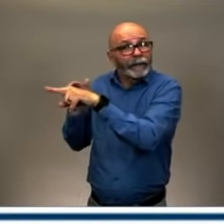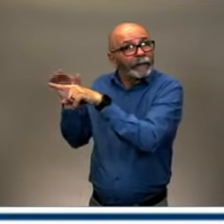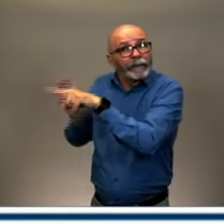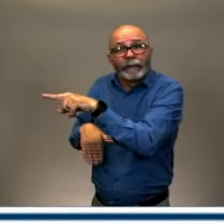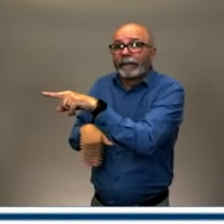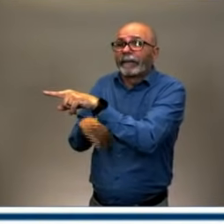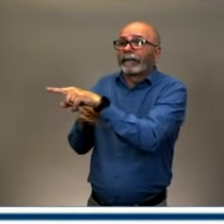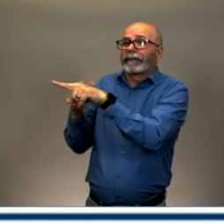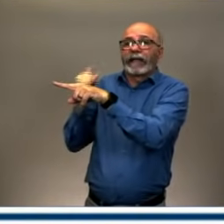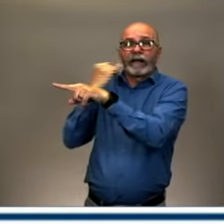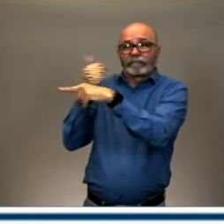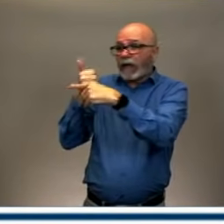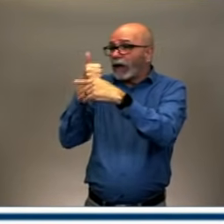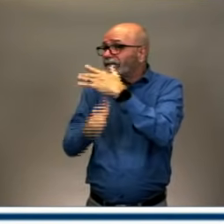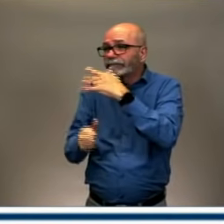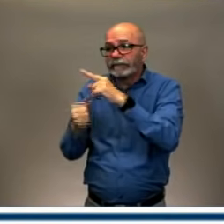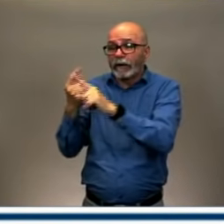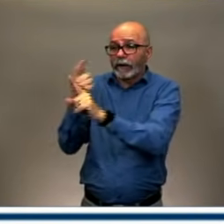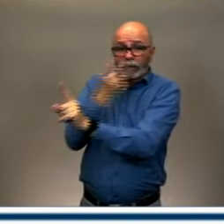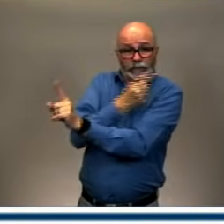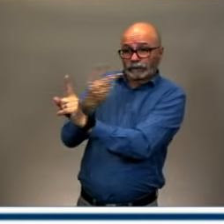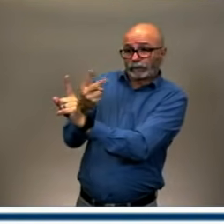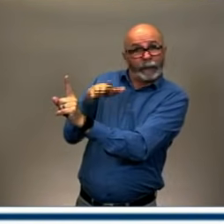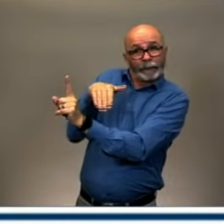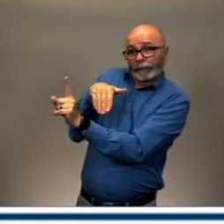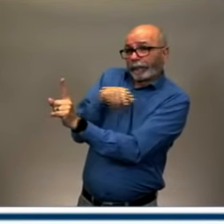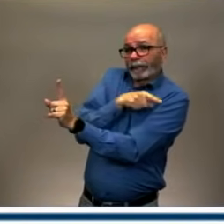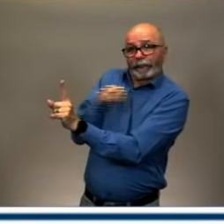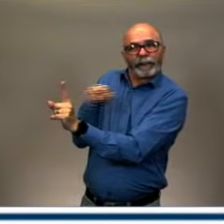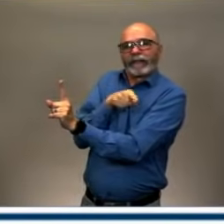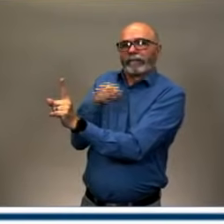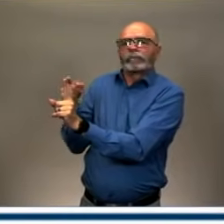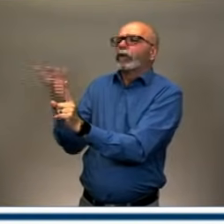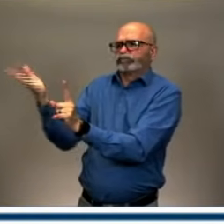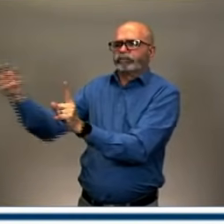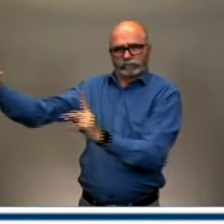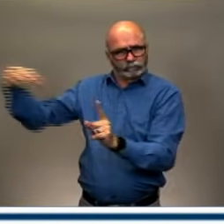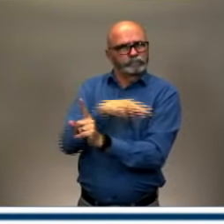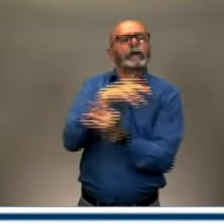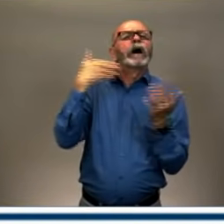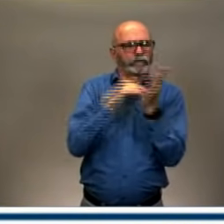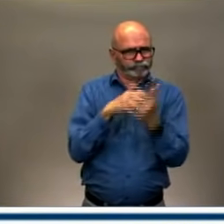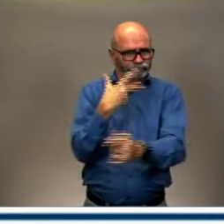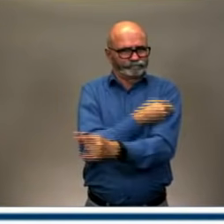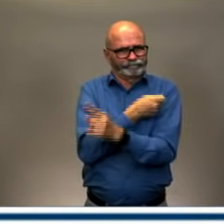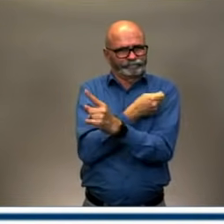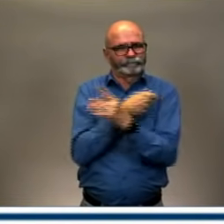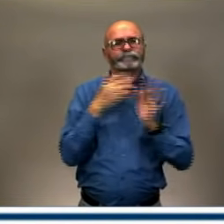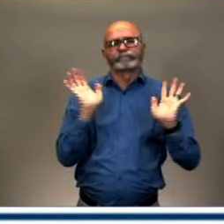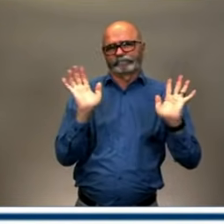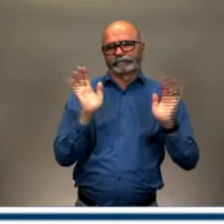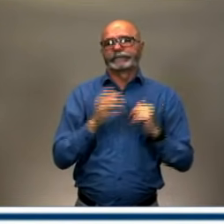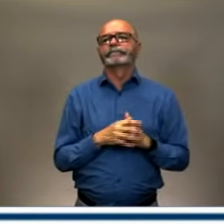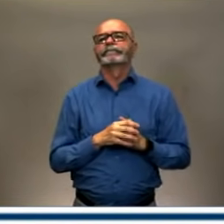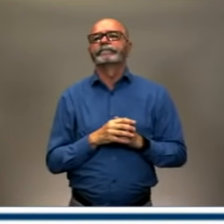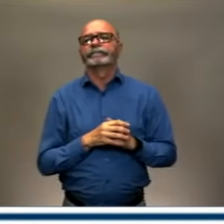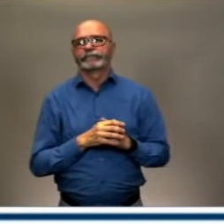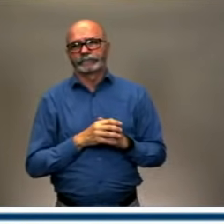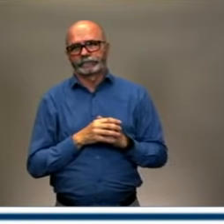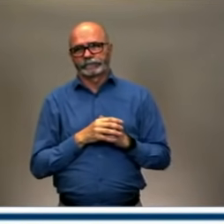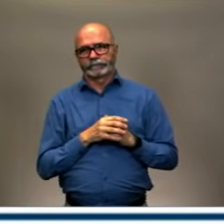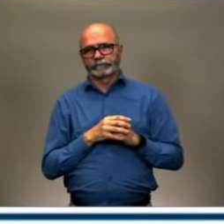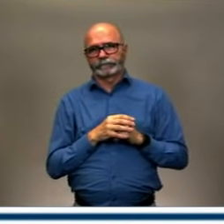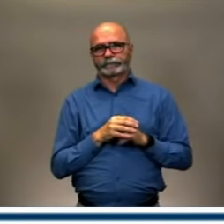group, they won't lose their place in line, if you will. When they become forward for vaccination, they will be able to get